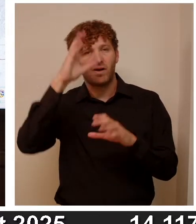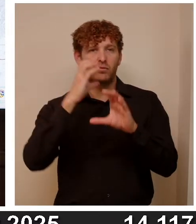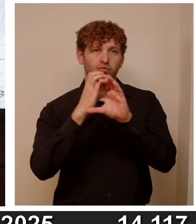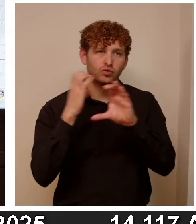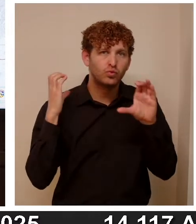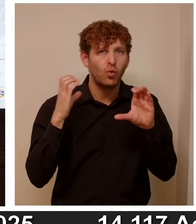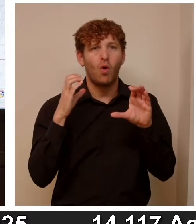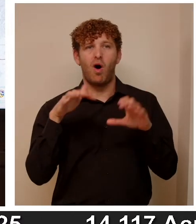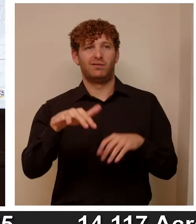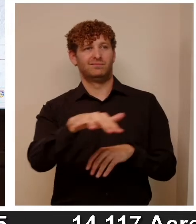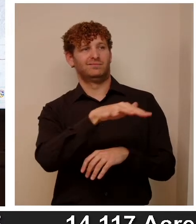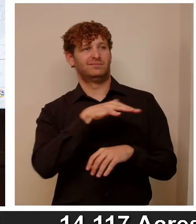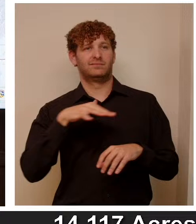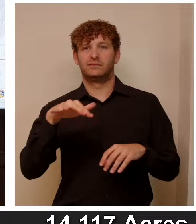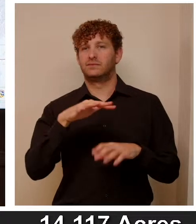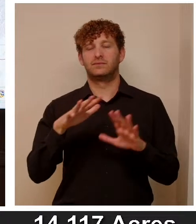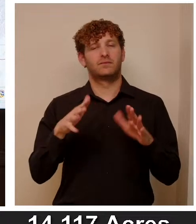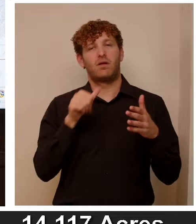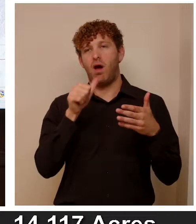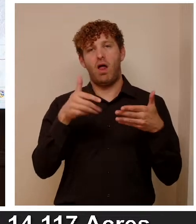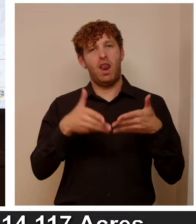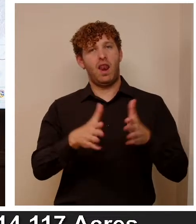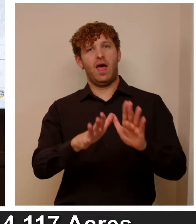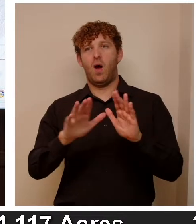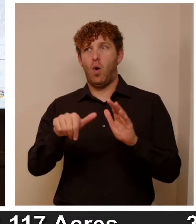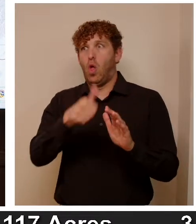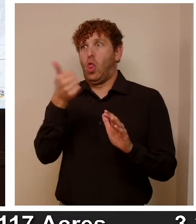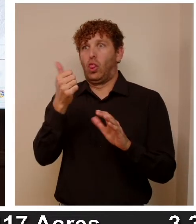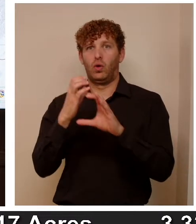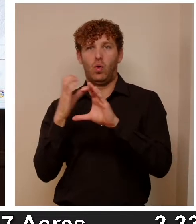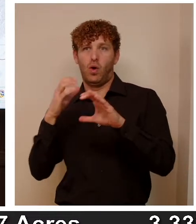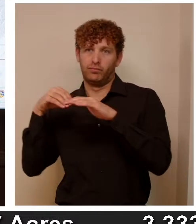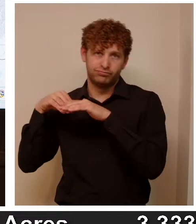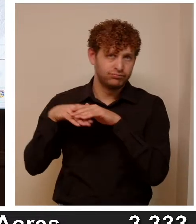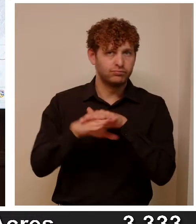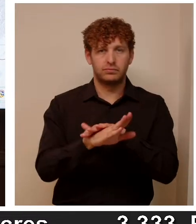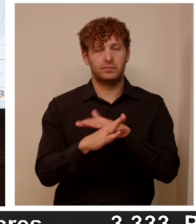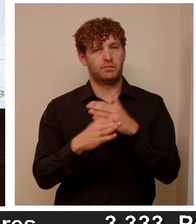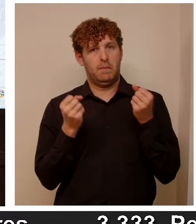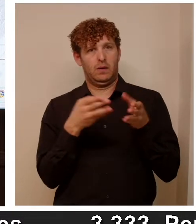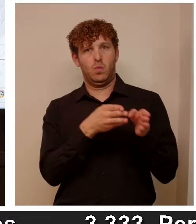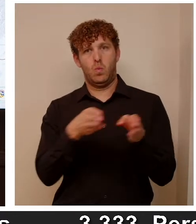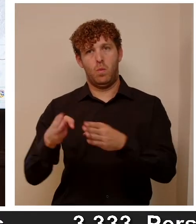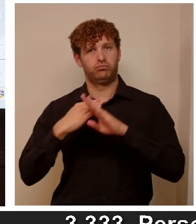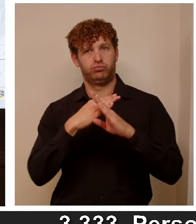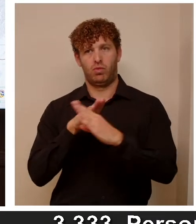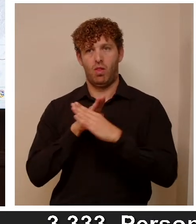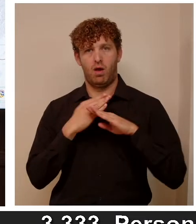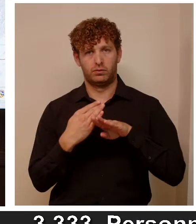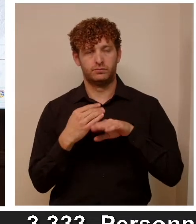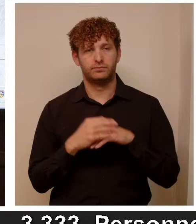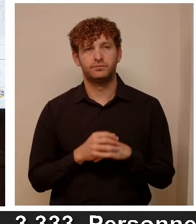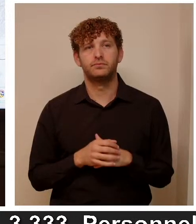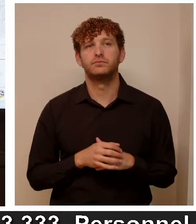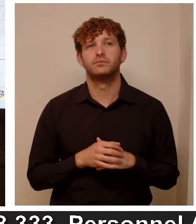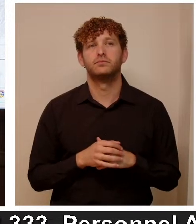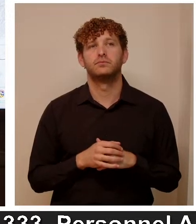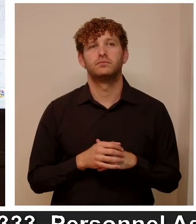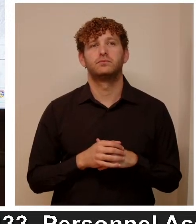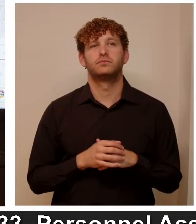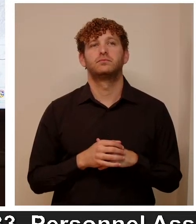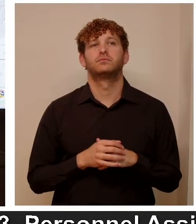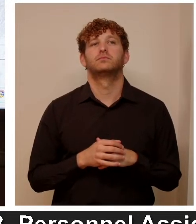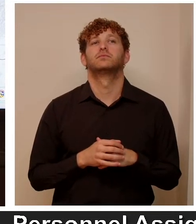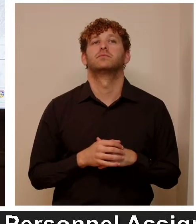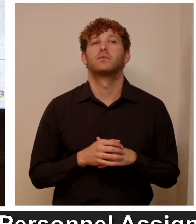move around those certain areas, and we don't want to block them as they do their work. Also, I want people to